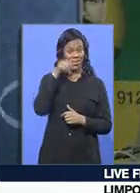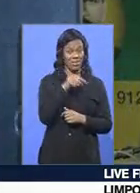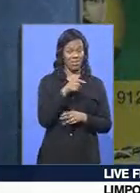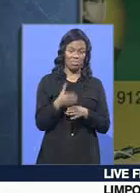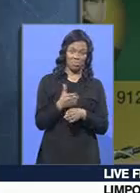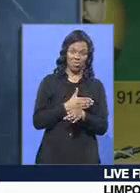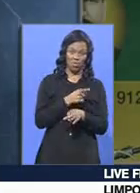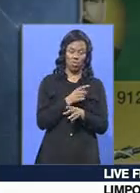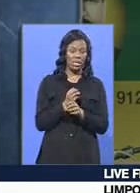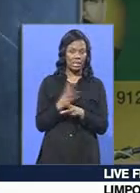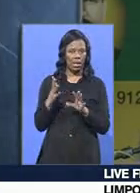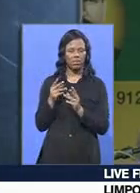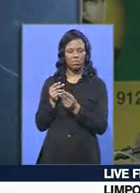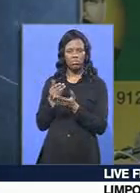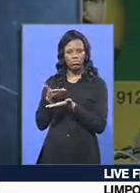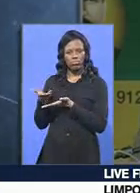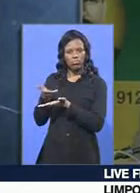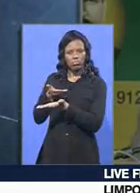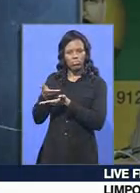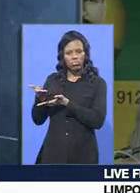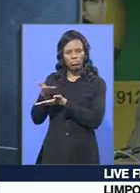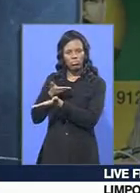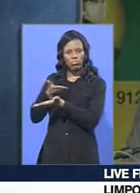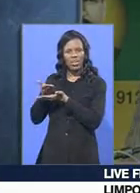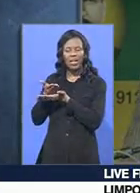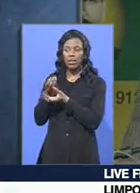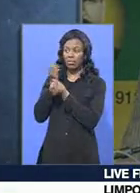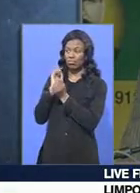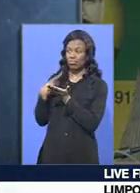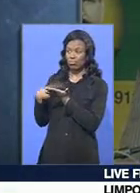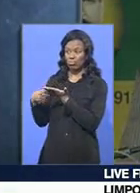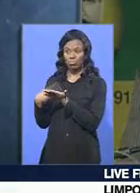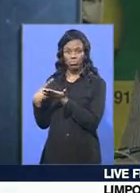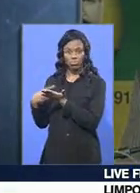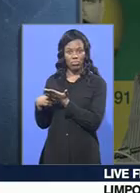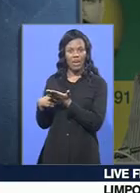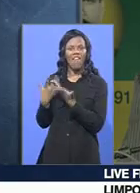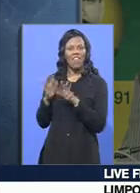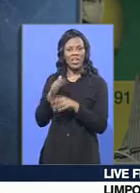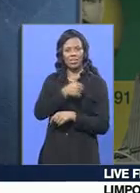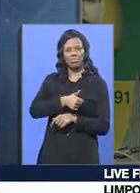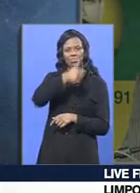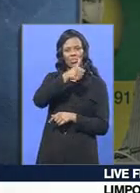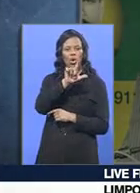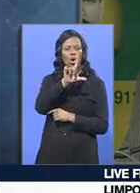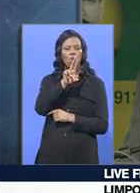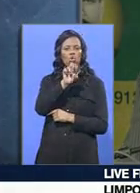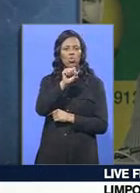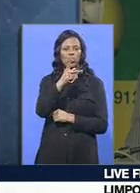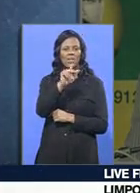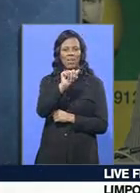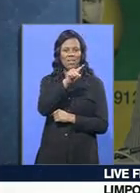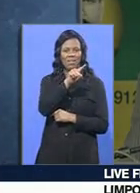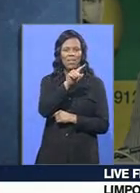discussions, he sent a report quietly to ANC headquarters in Lusaka, where